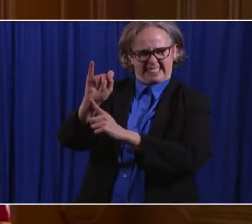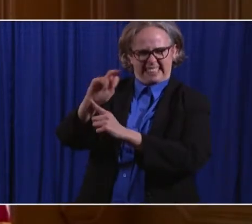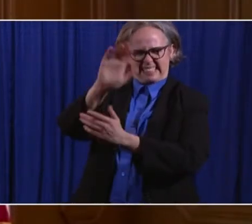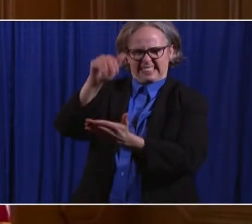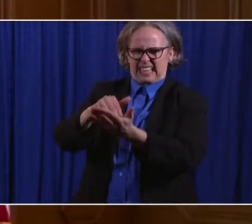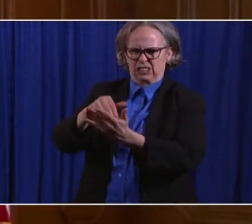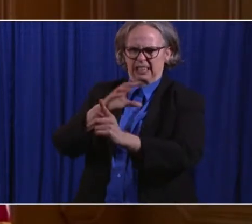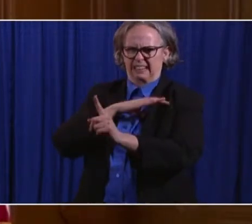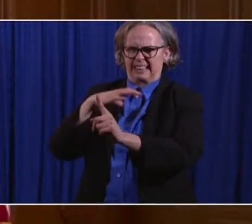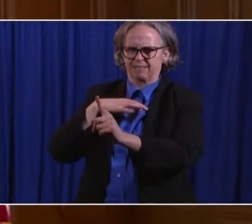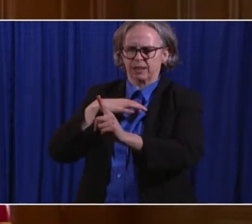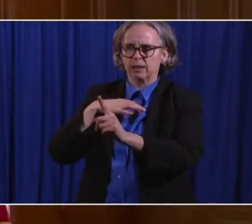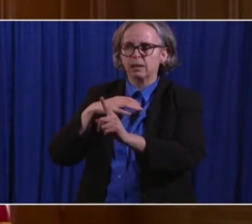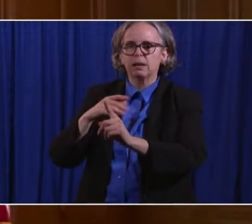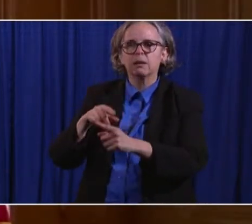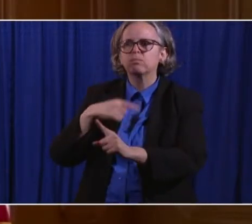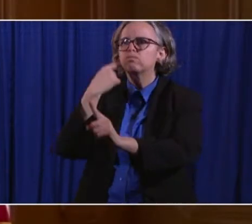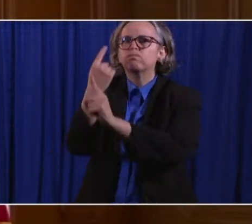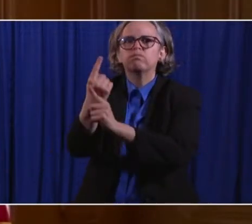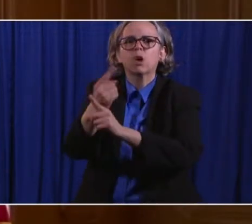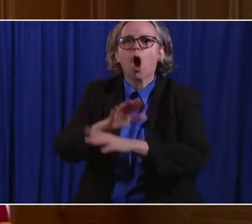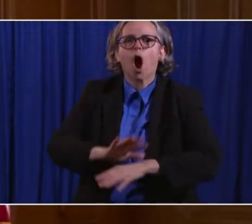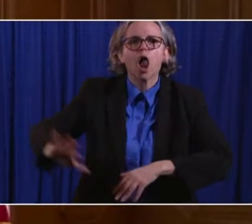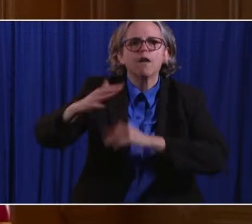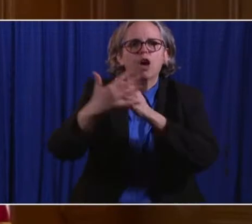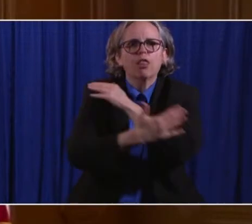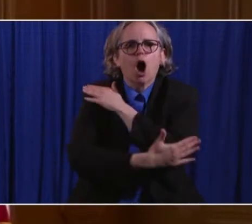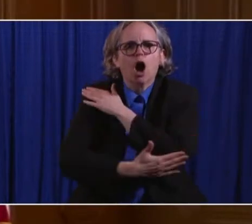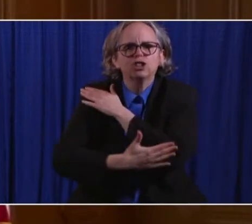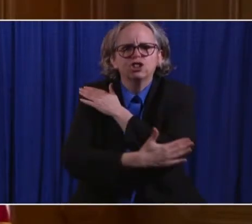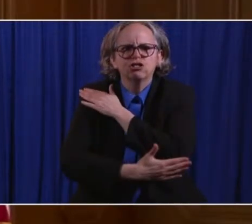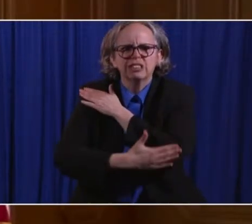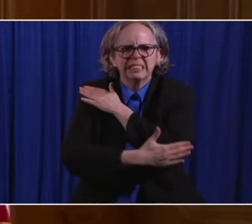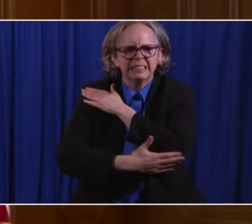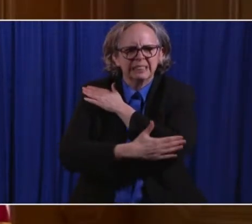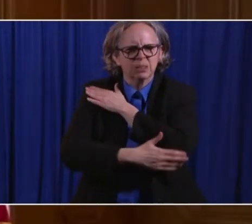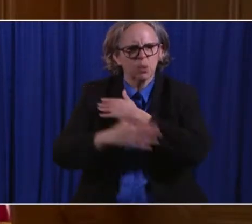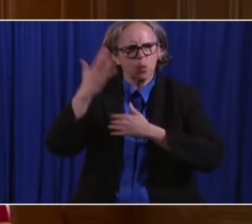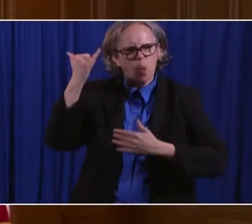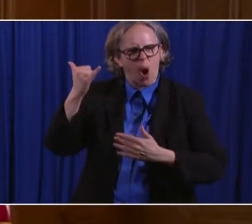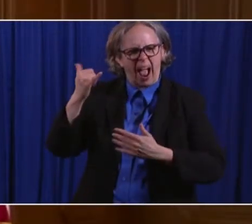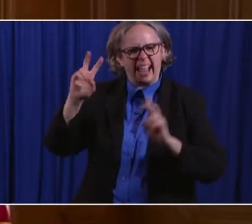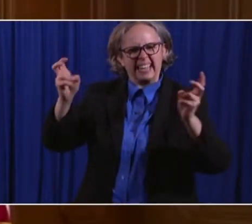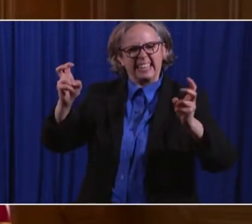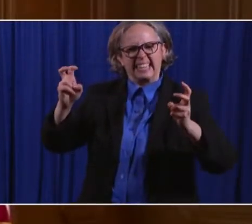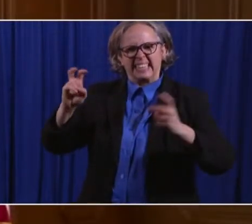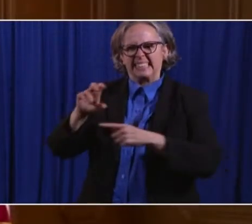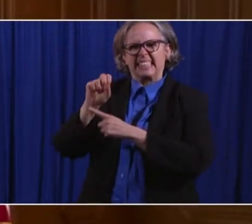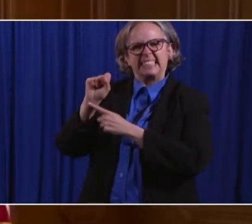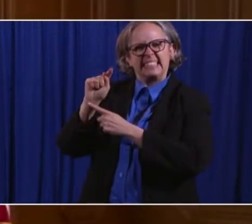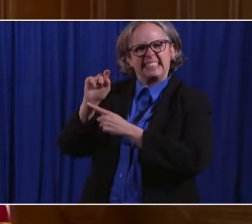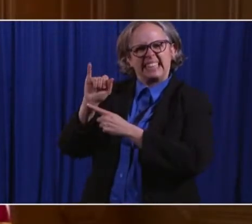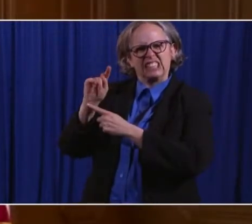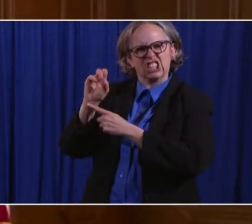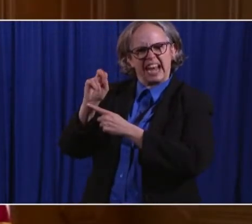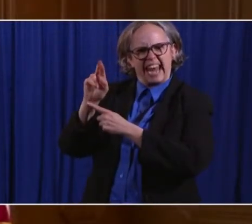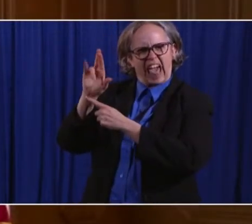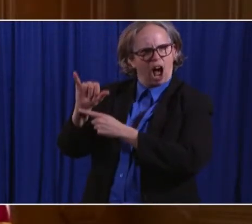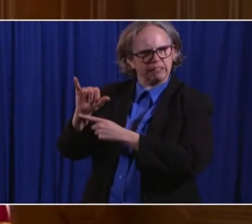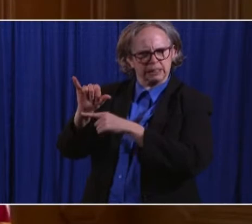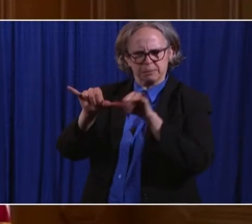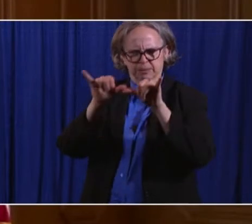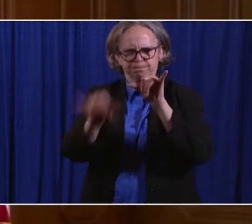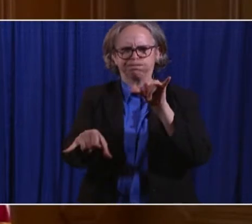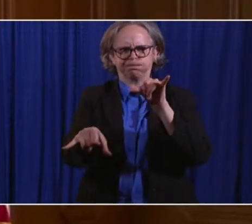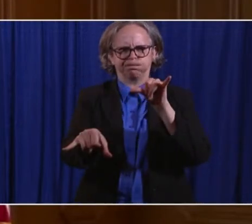model. Citizens come in, they take their seat. Those administering the shots go straight down the aisle and go to